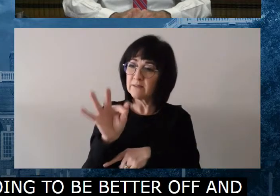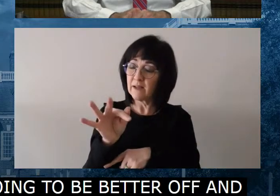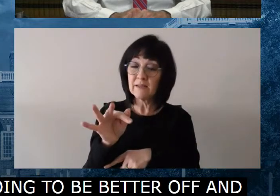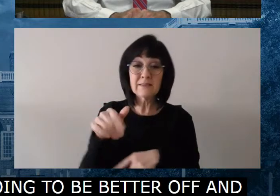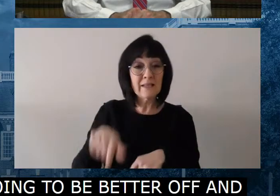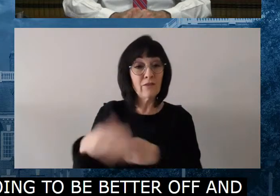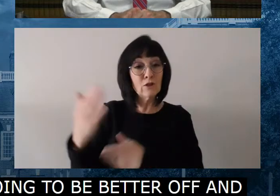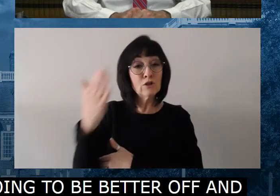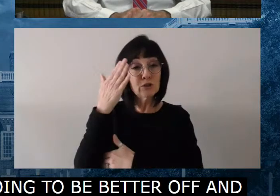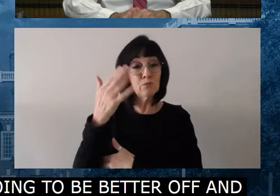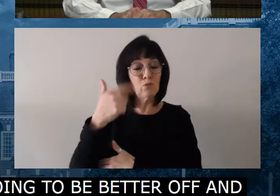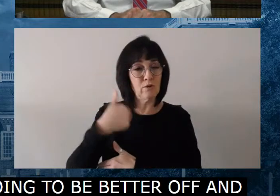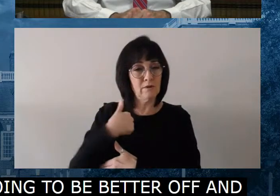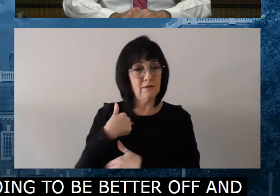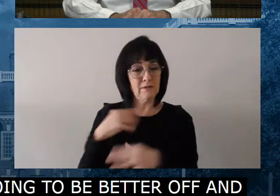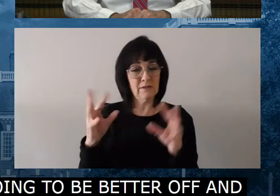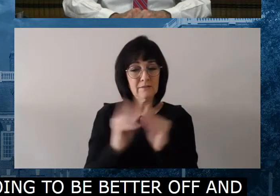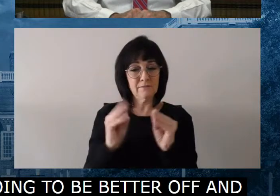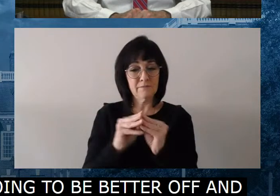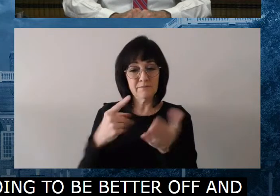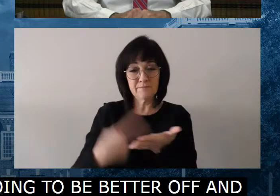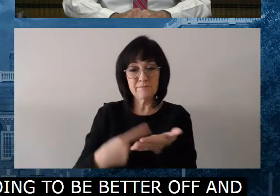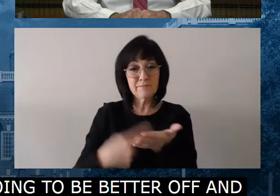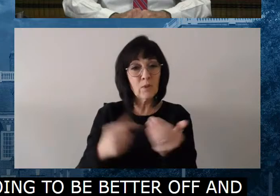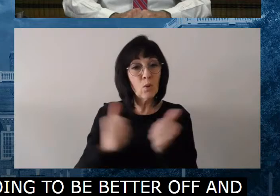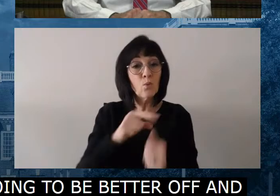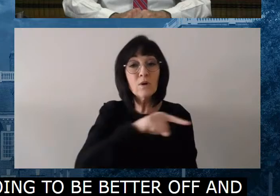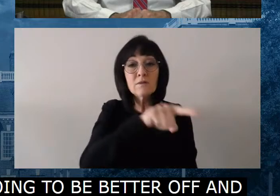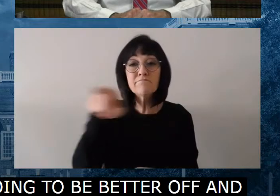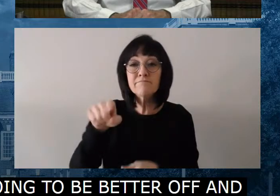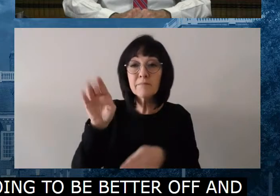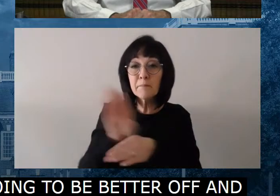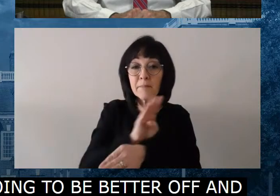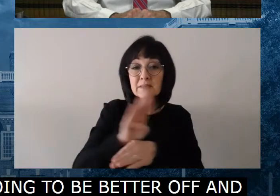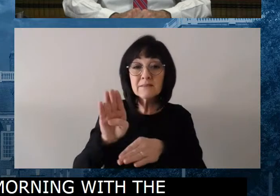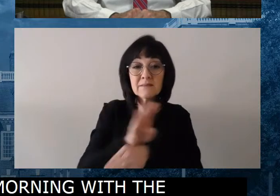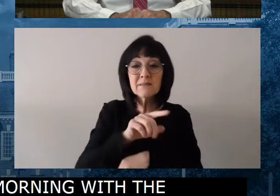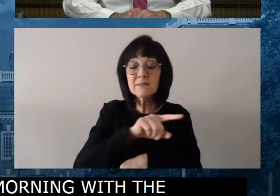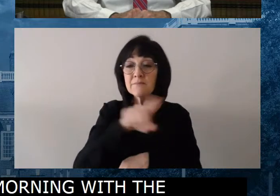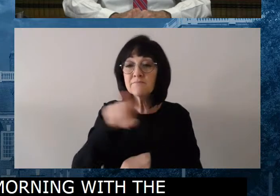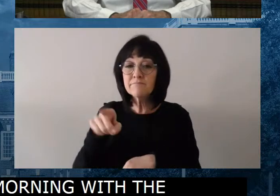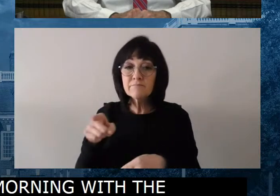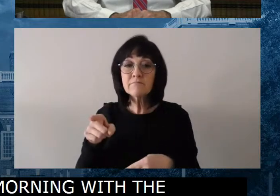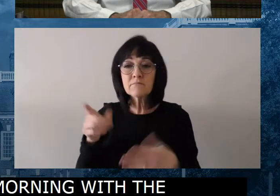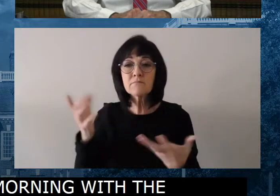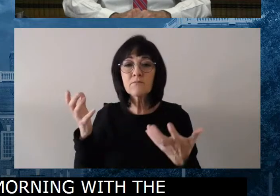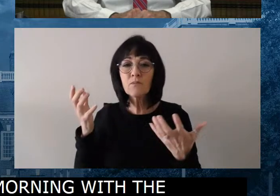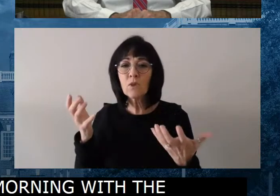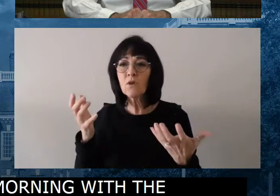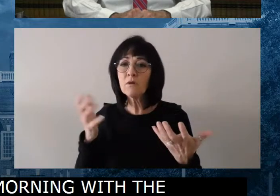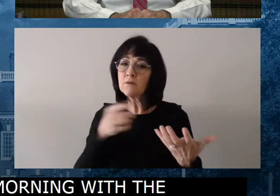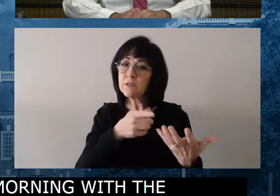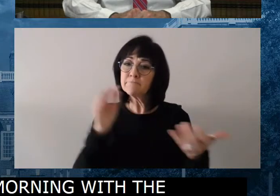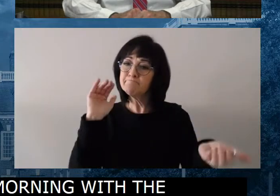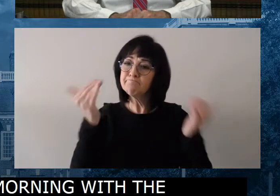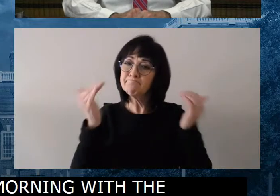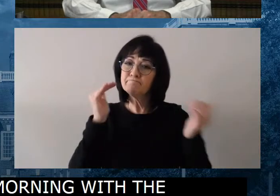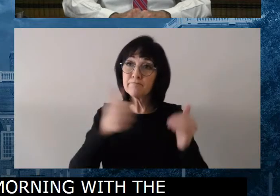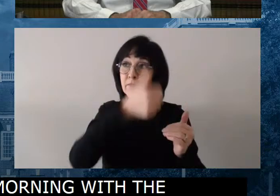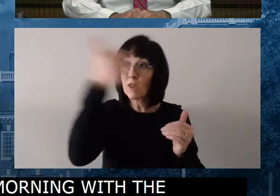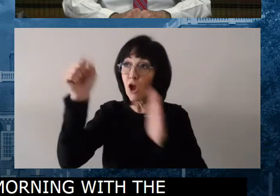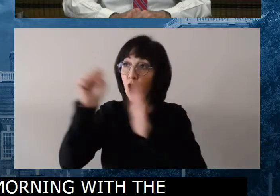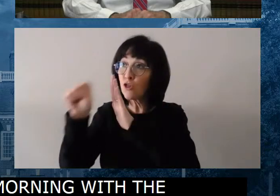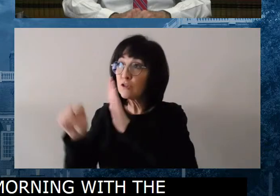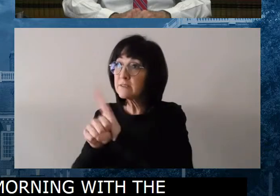with business location experts looking at various regions, various states, and I'm very optimistic